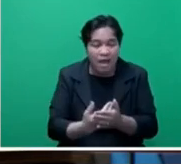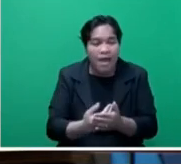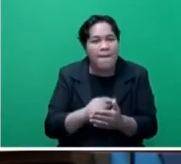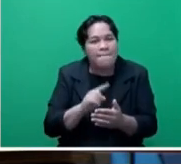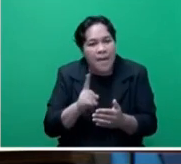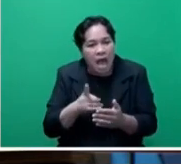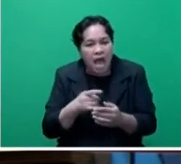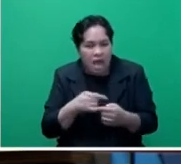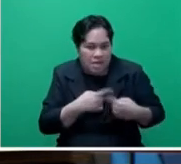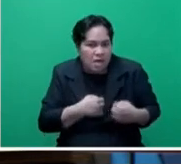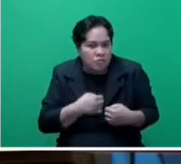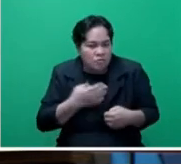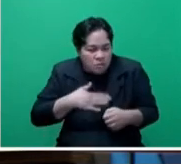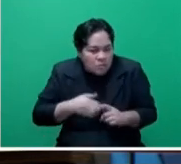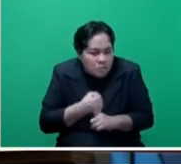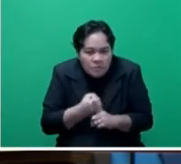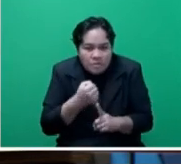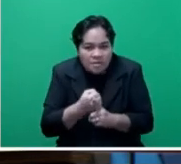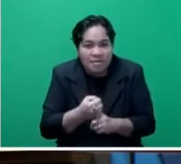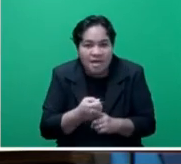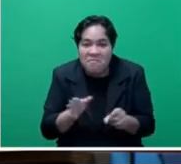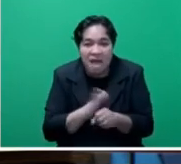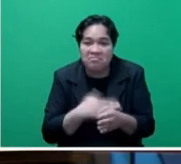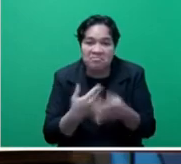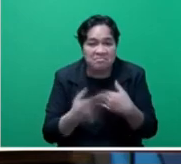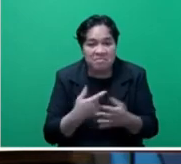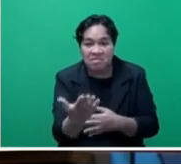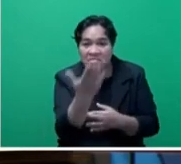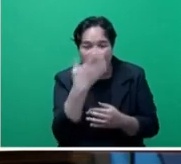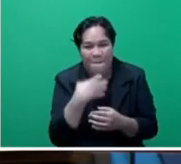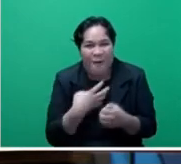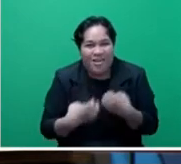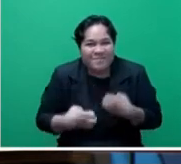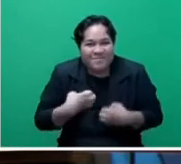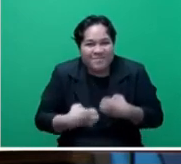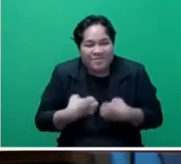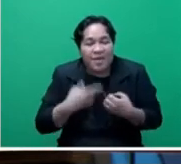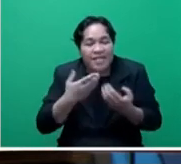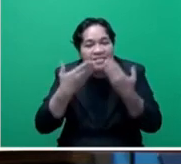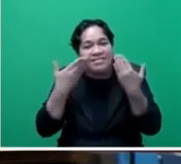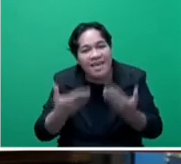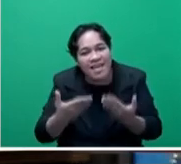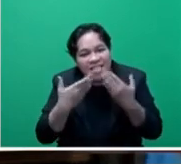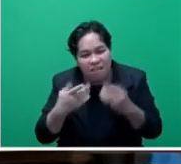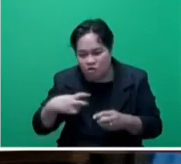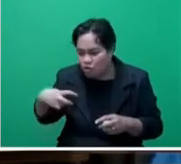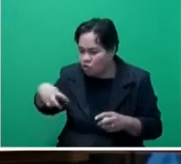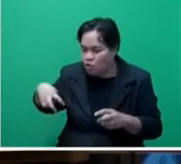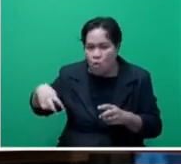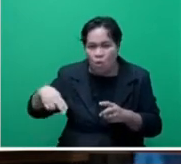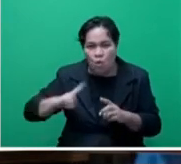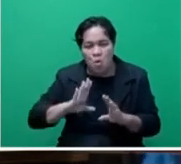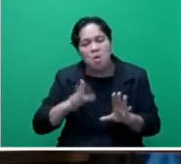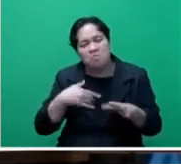will to persevere through challenges makes the upcoming festive season even more exciting. We are thankful for our journey as we embrace